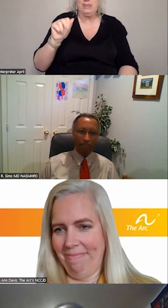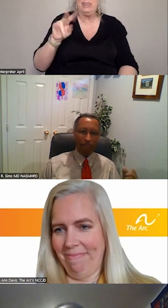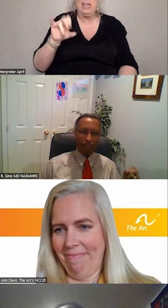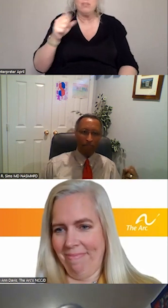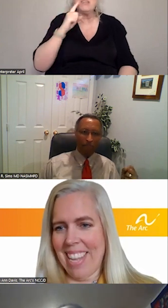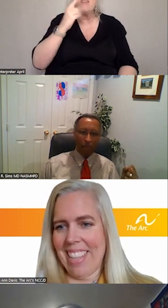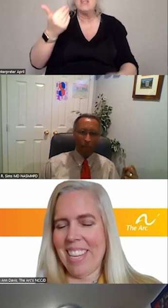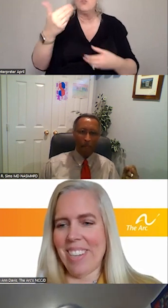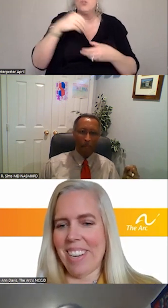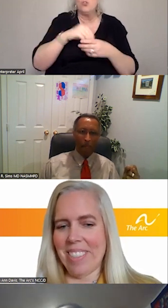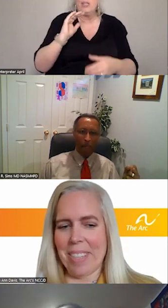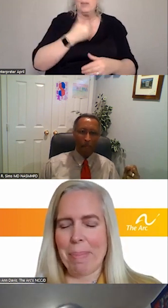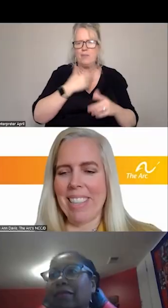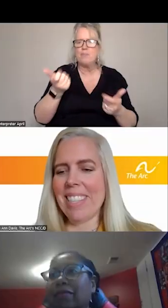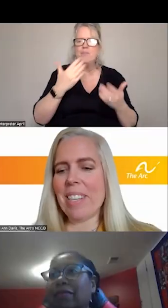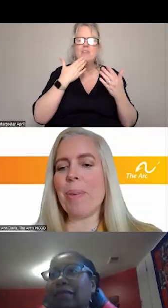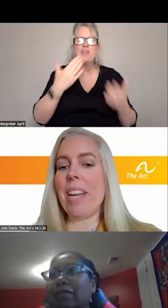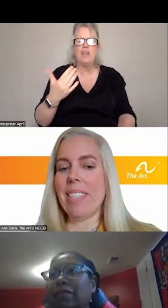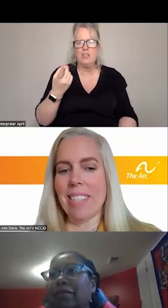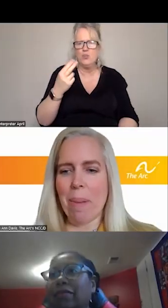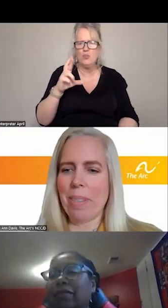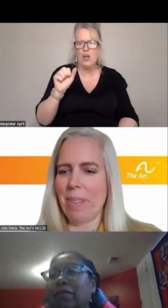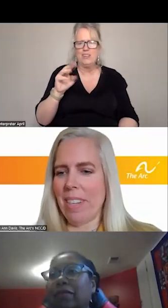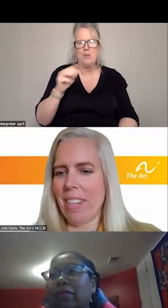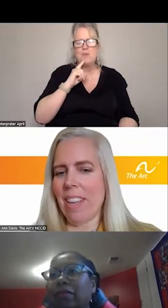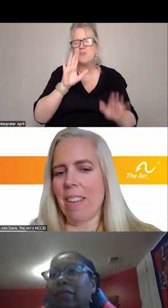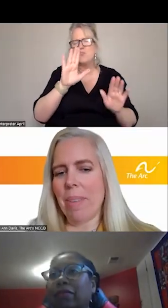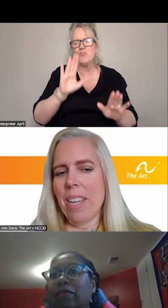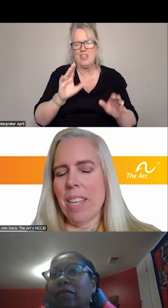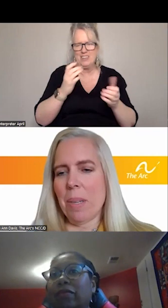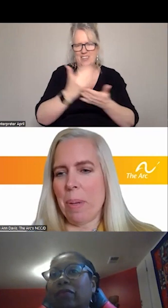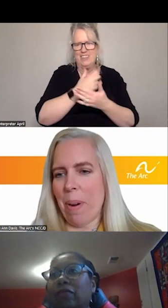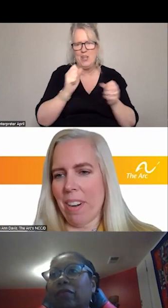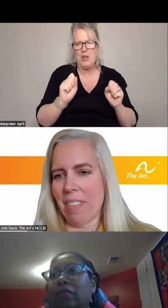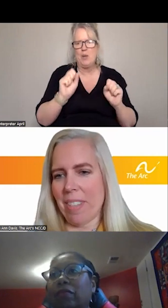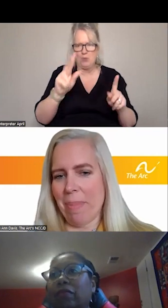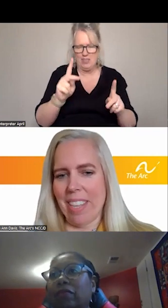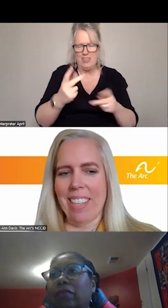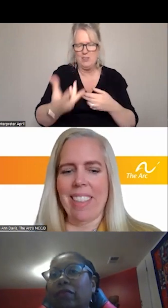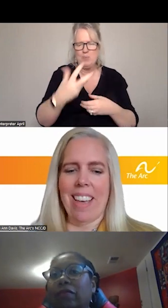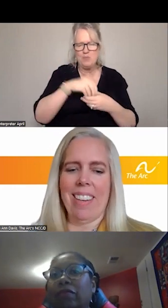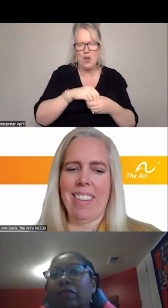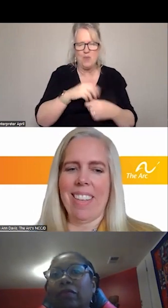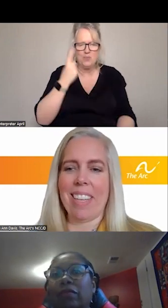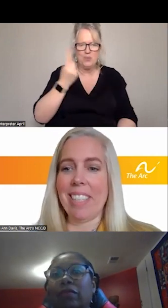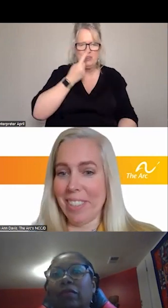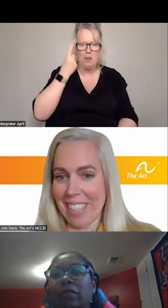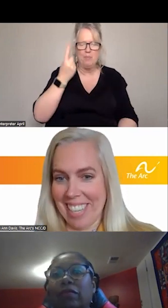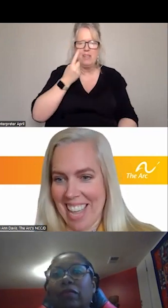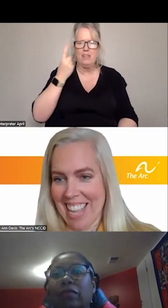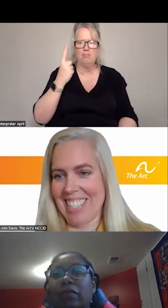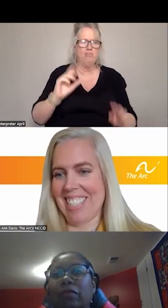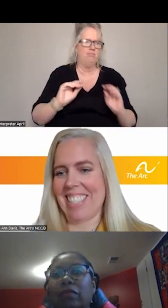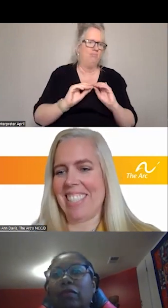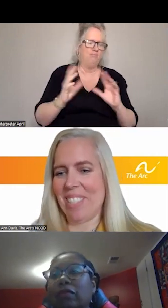Jam. Thank you, Dr. Sims. And this is a great opportunity to be part of something that